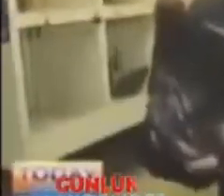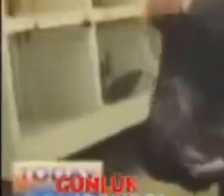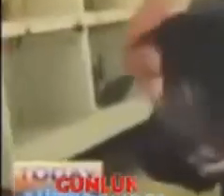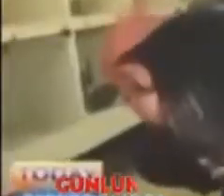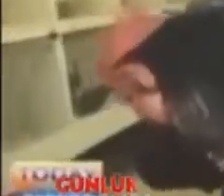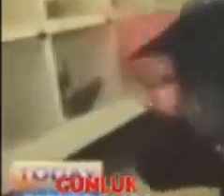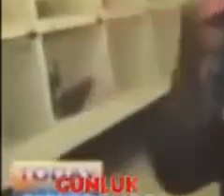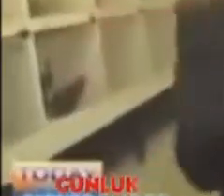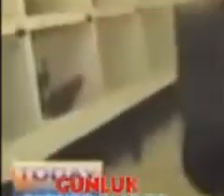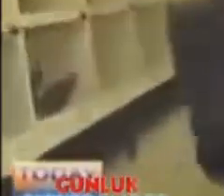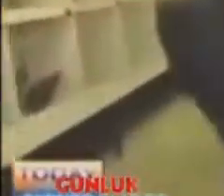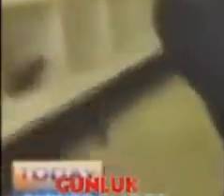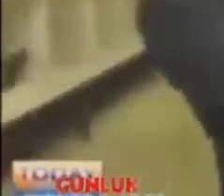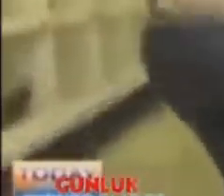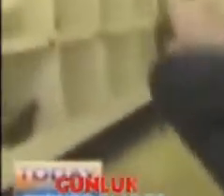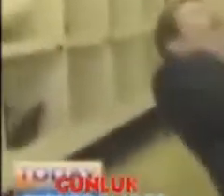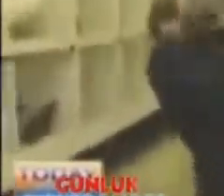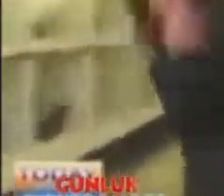At the show.